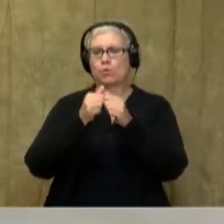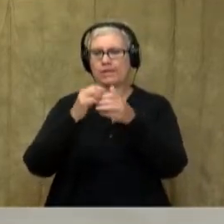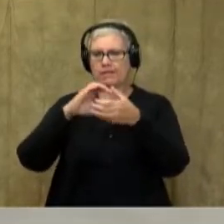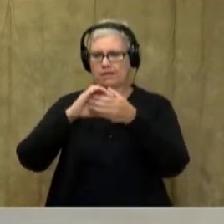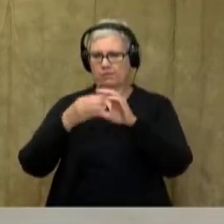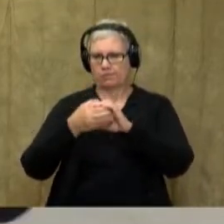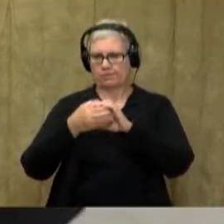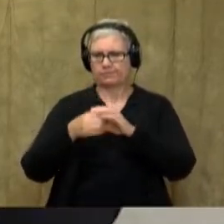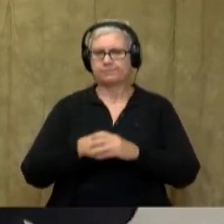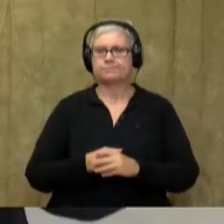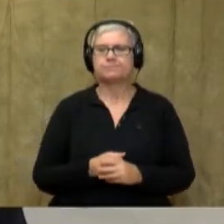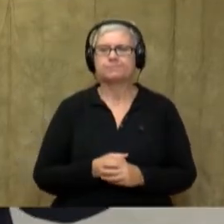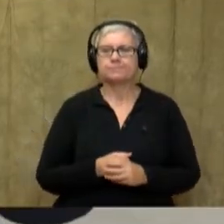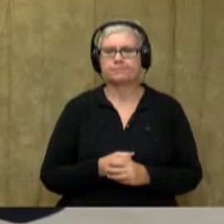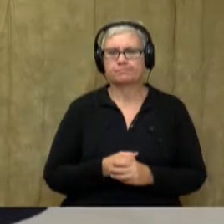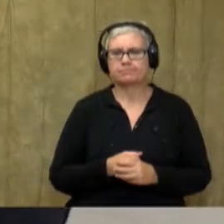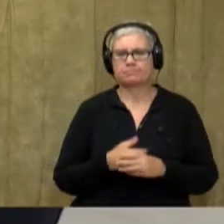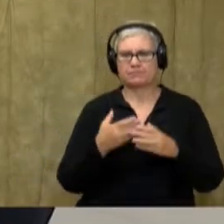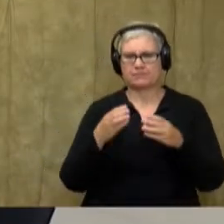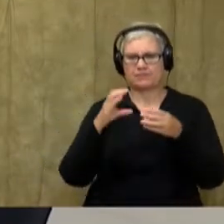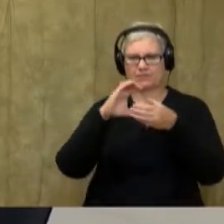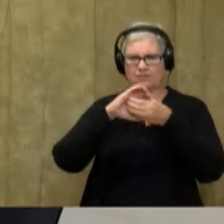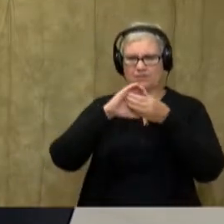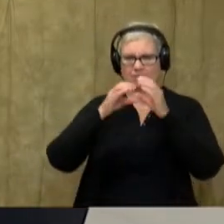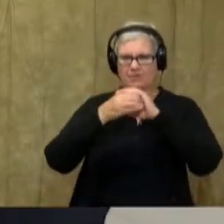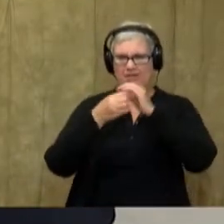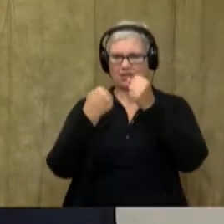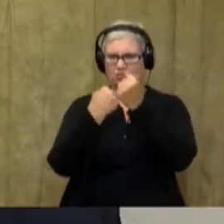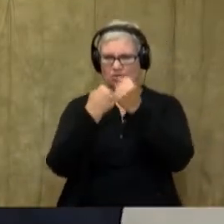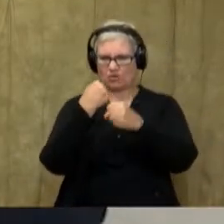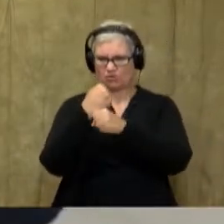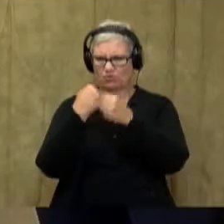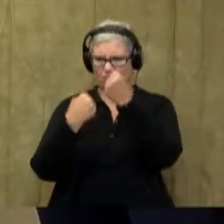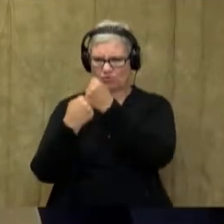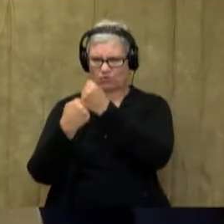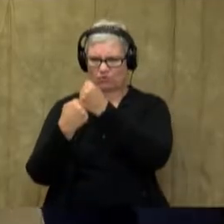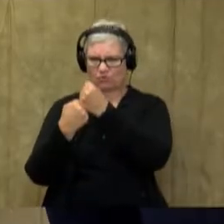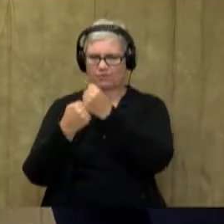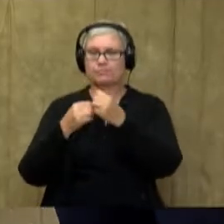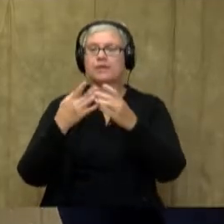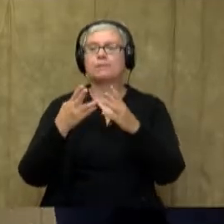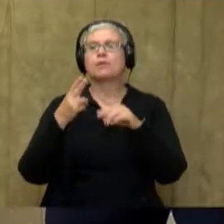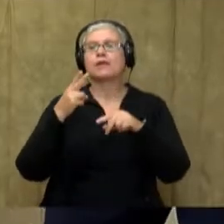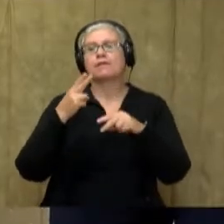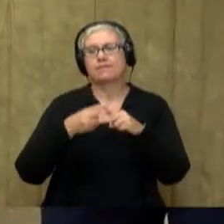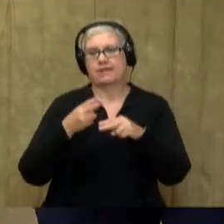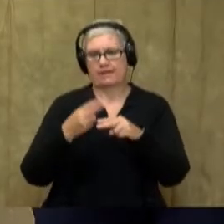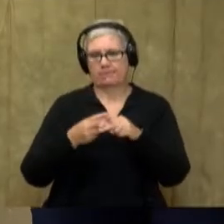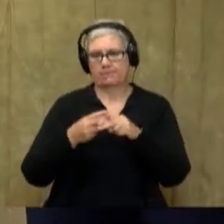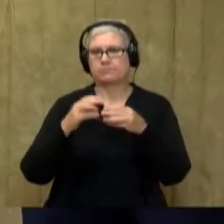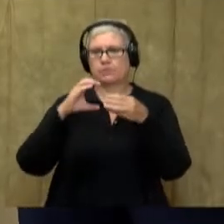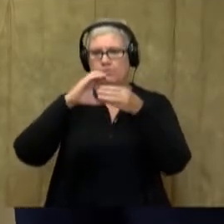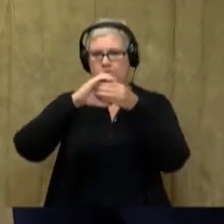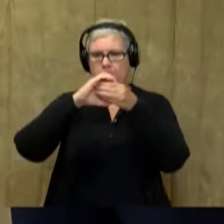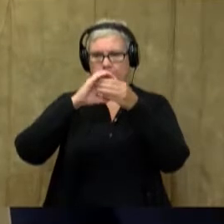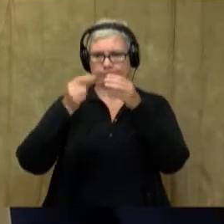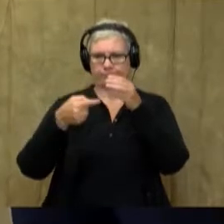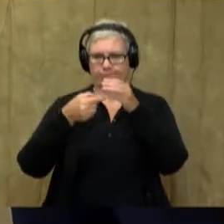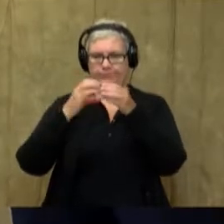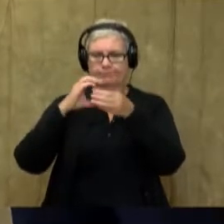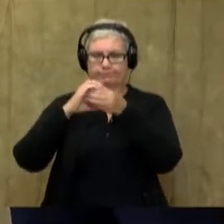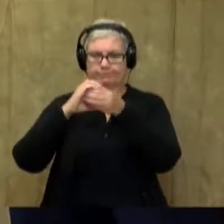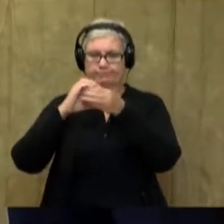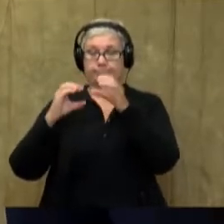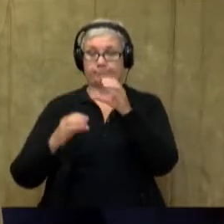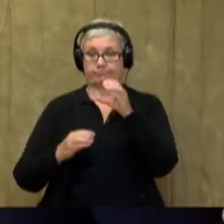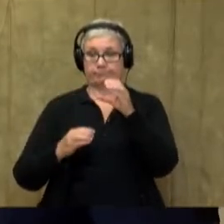as we're thinking about these cubes and their structure, I want to give names to these features. And if you